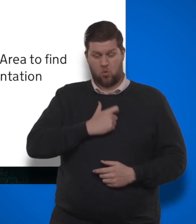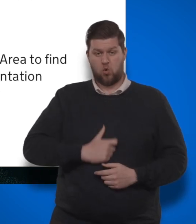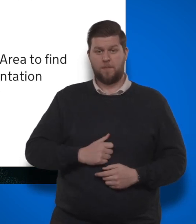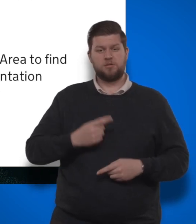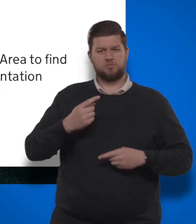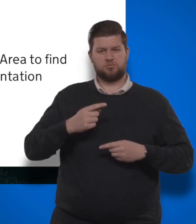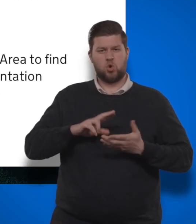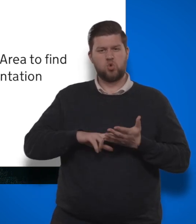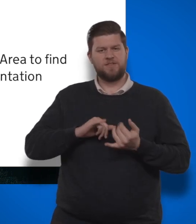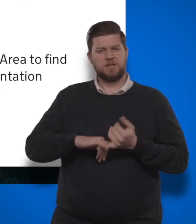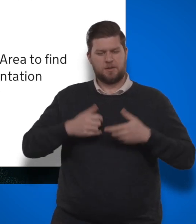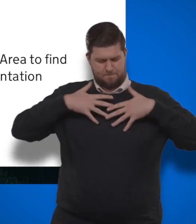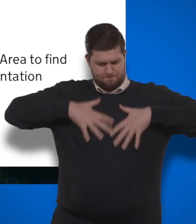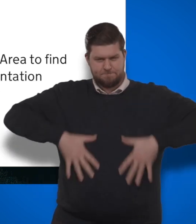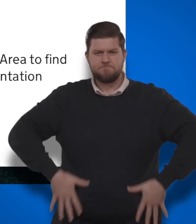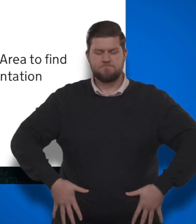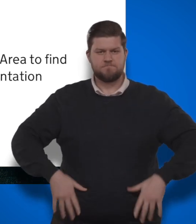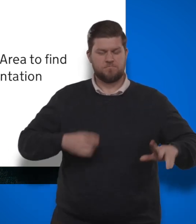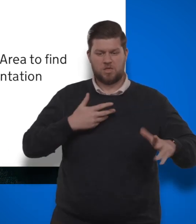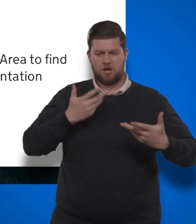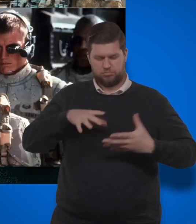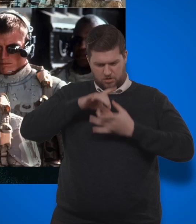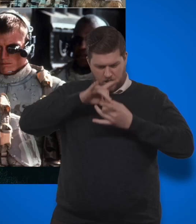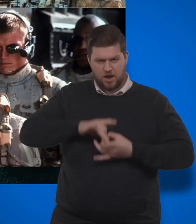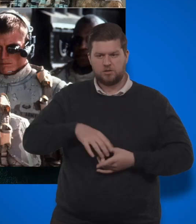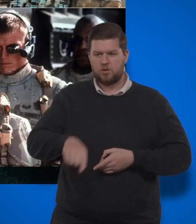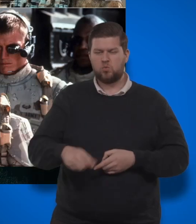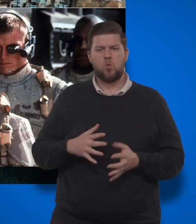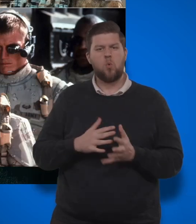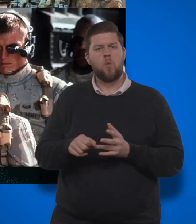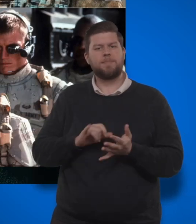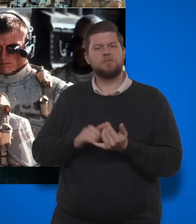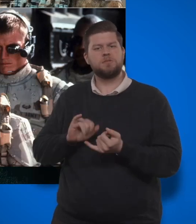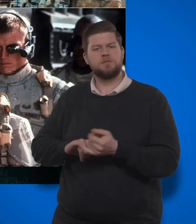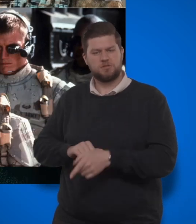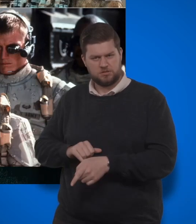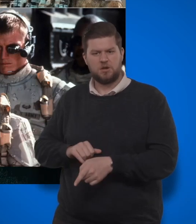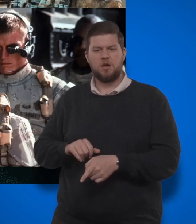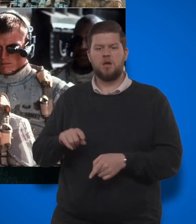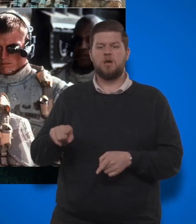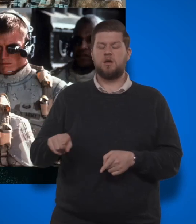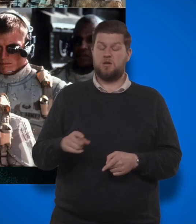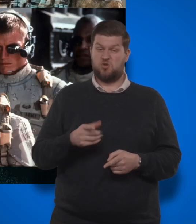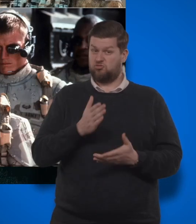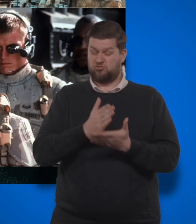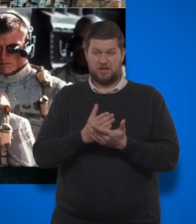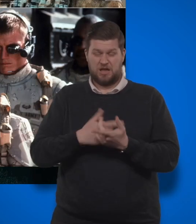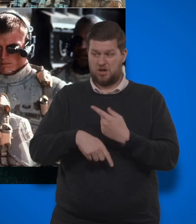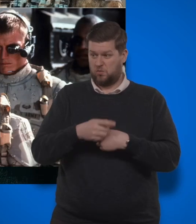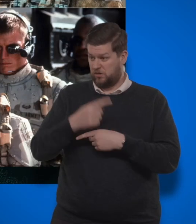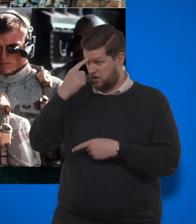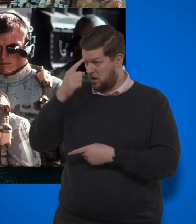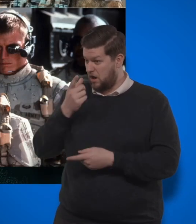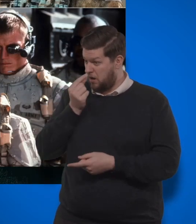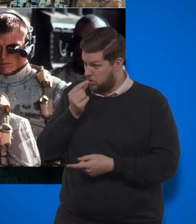target selection. And this leads to a nightmarish vision of the cyborg soldier,